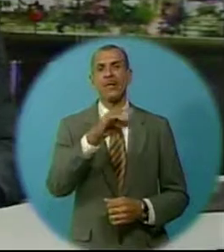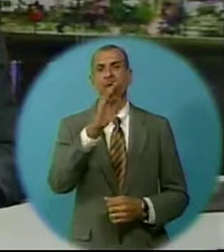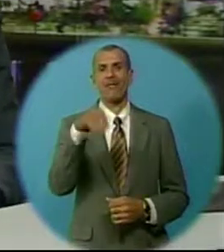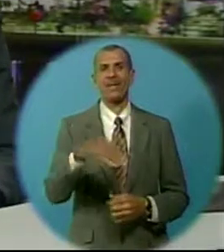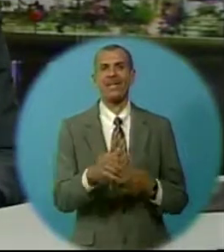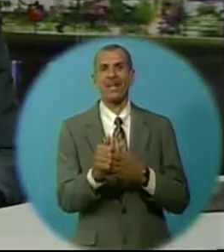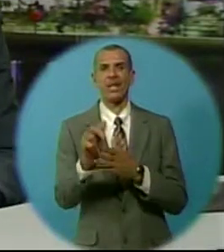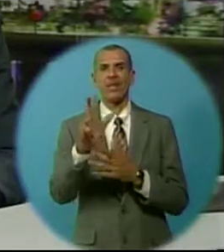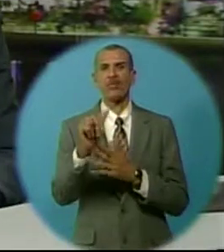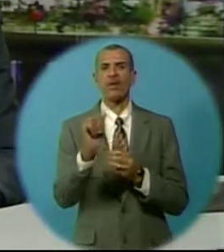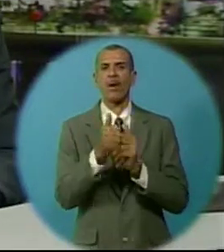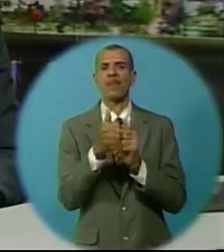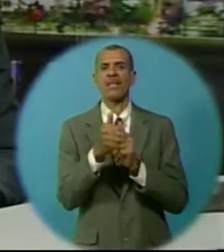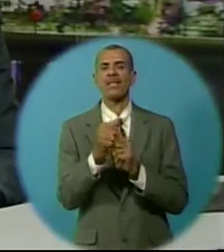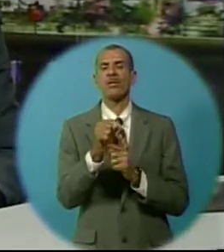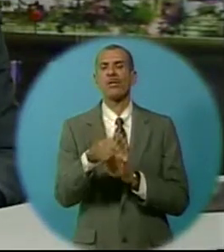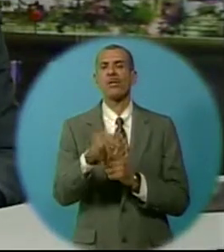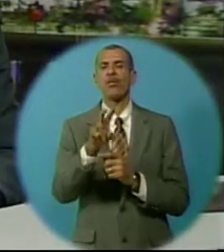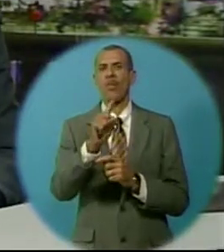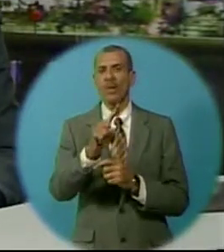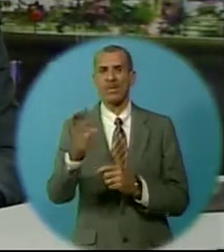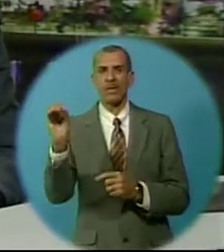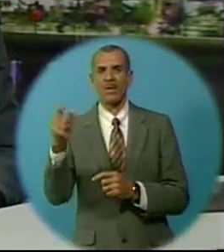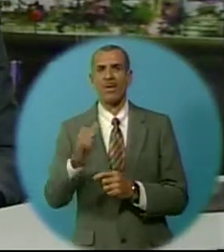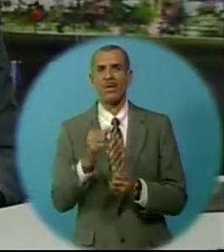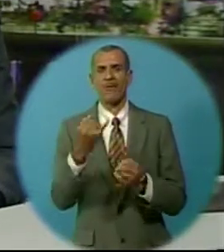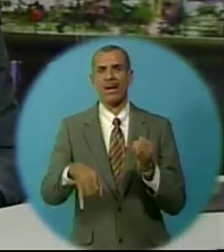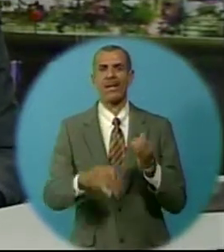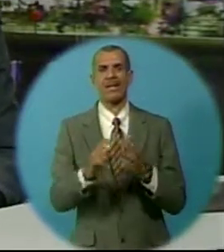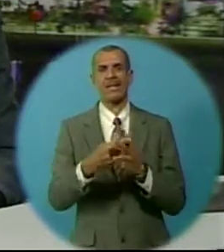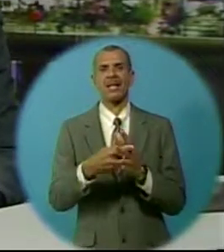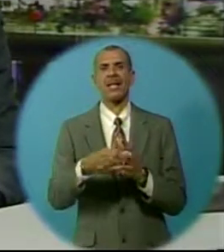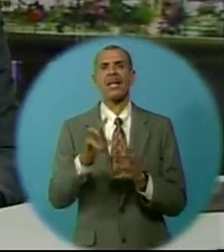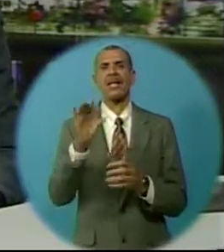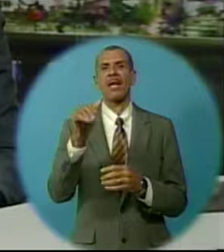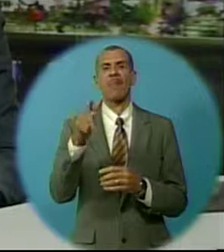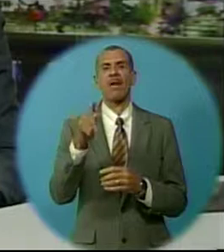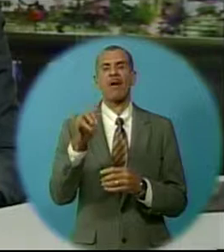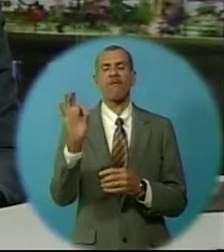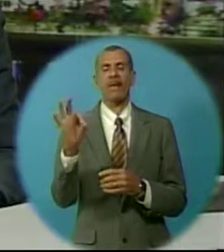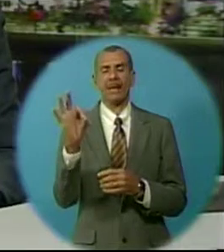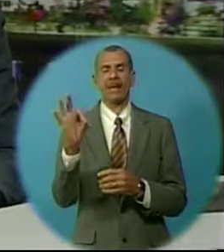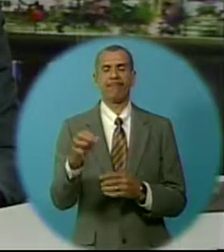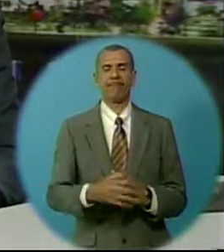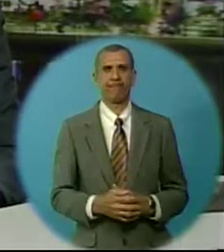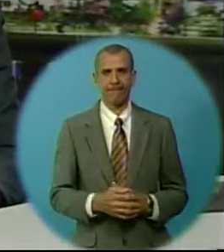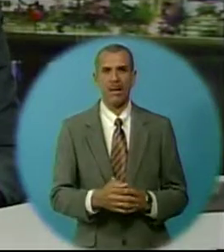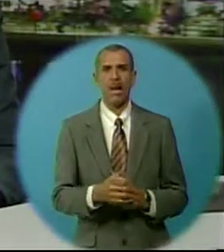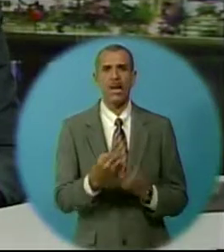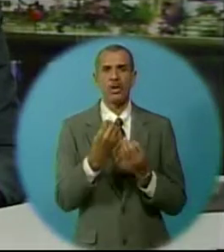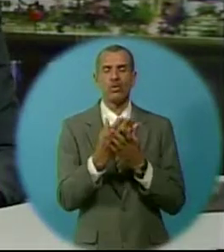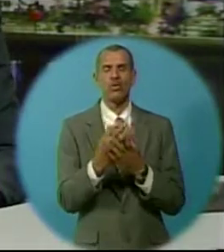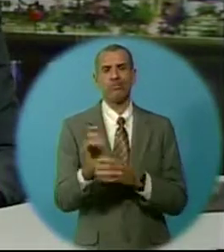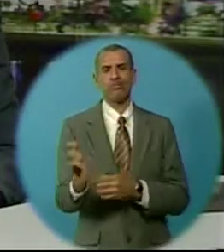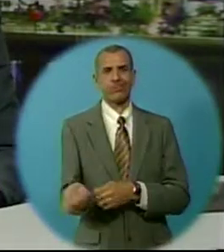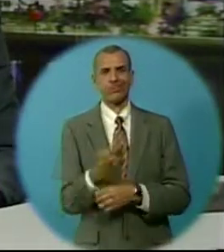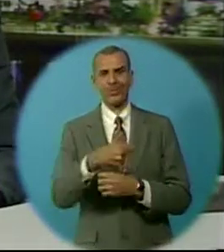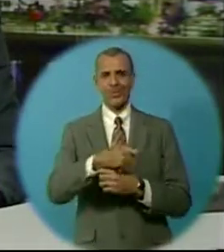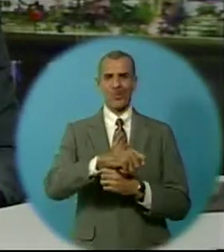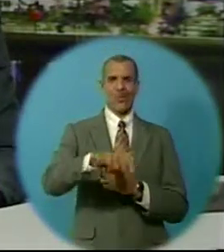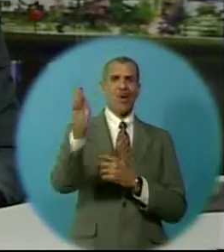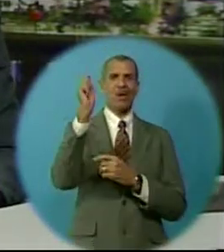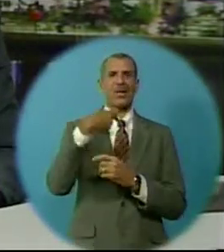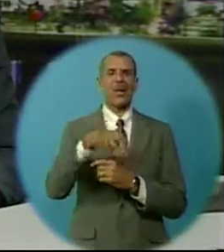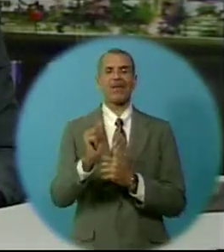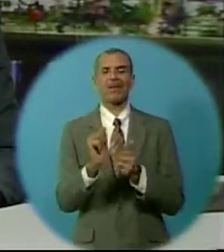lead the 3-match series 1-0 with the final match starting in Cape Town on Friday. News of squash now. Barbados' top squash